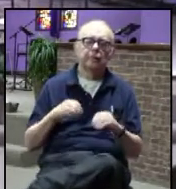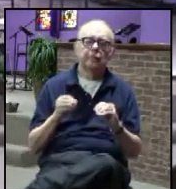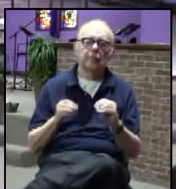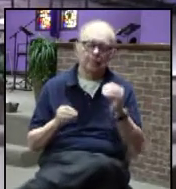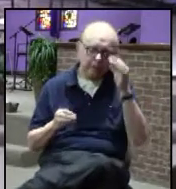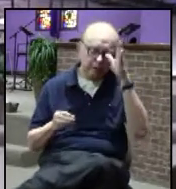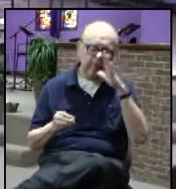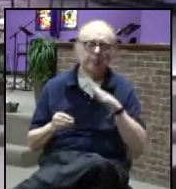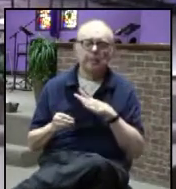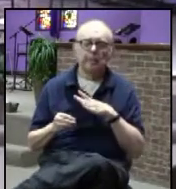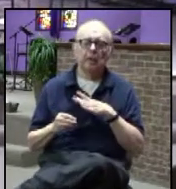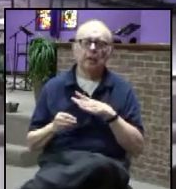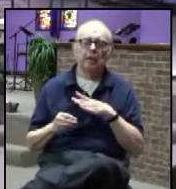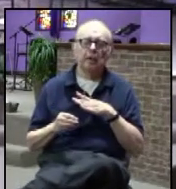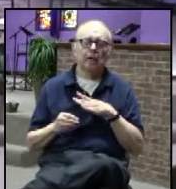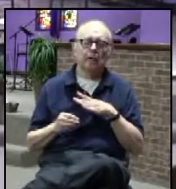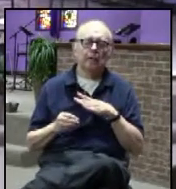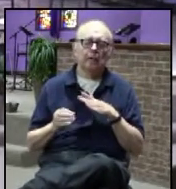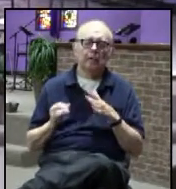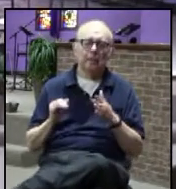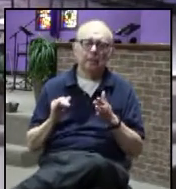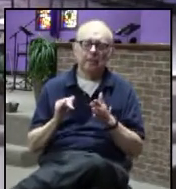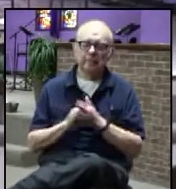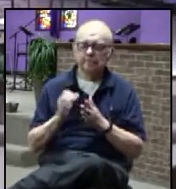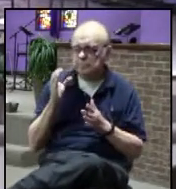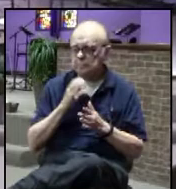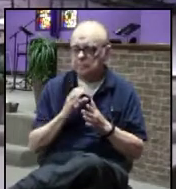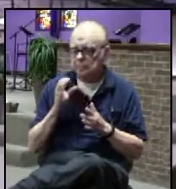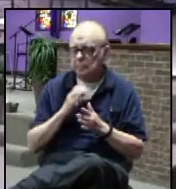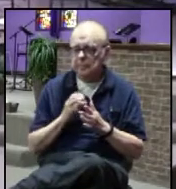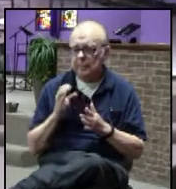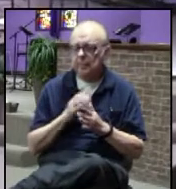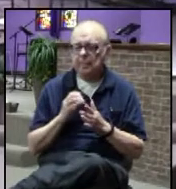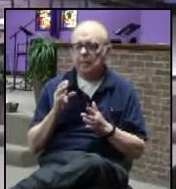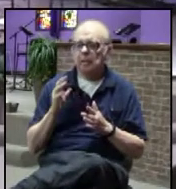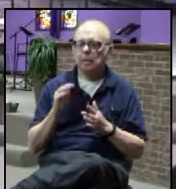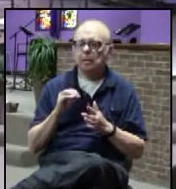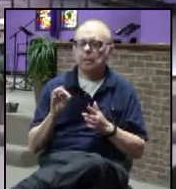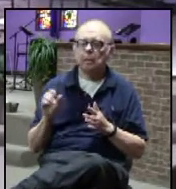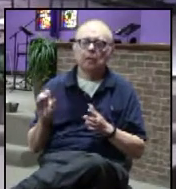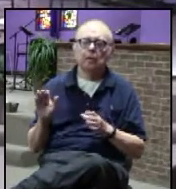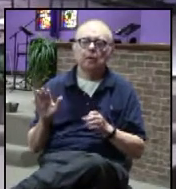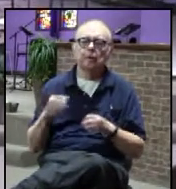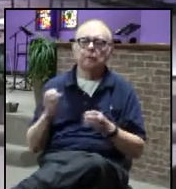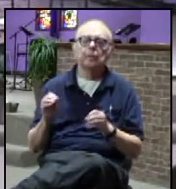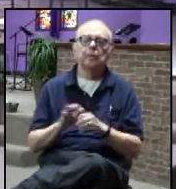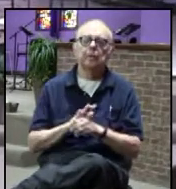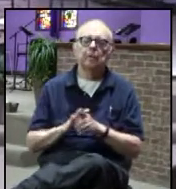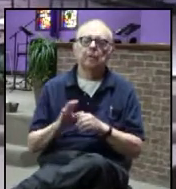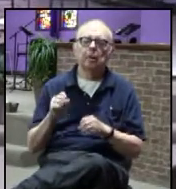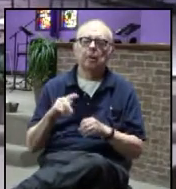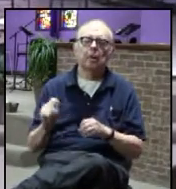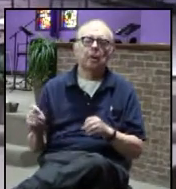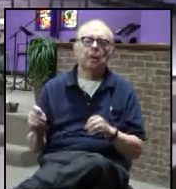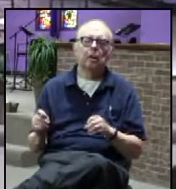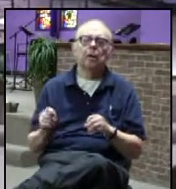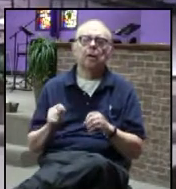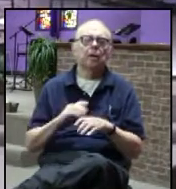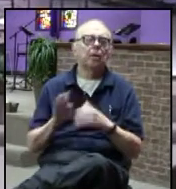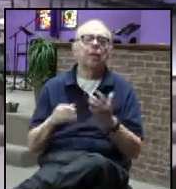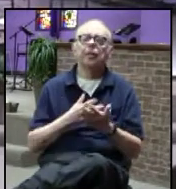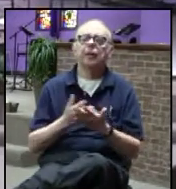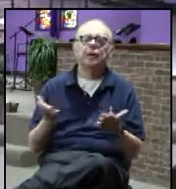him, this guy that was looking for the subwoofer, the whole set, the speakers and the